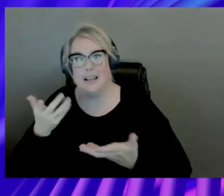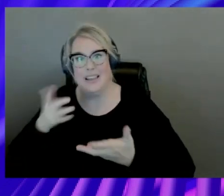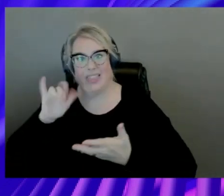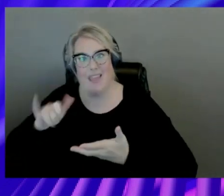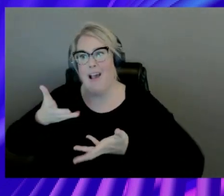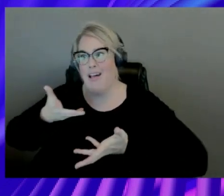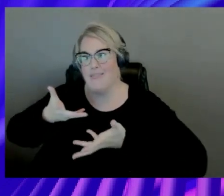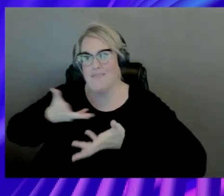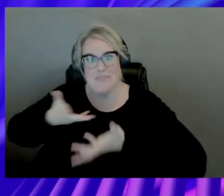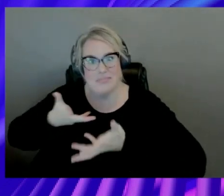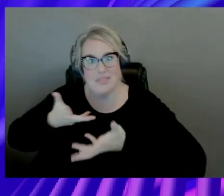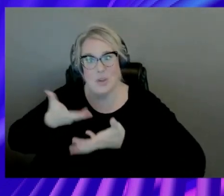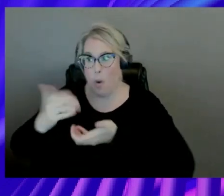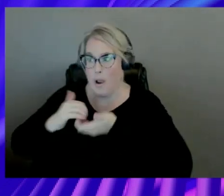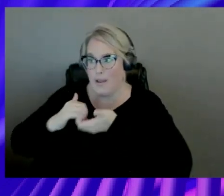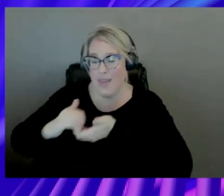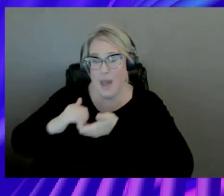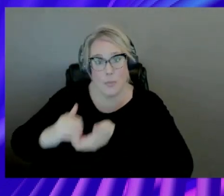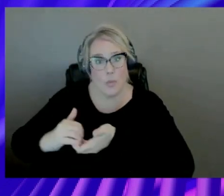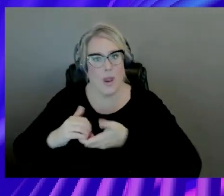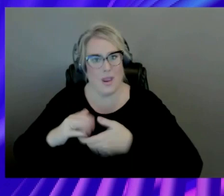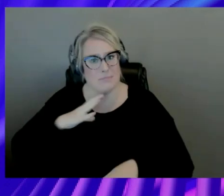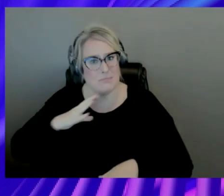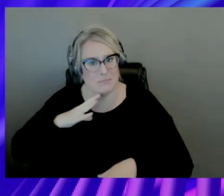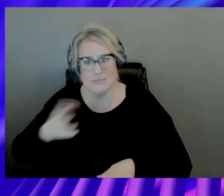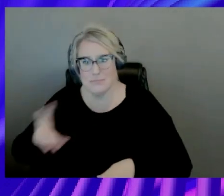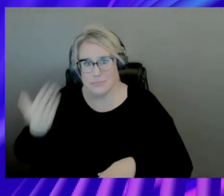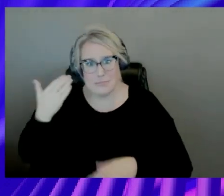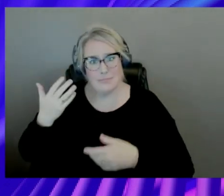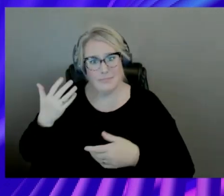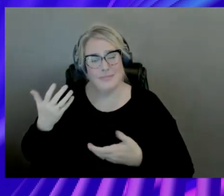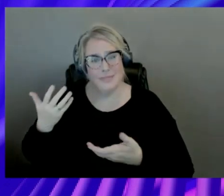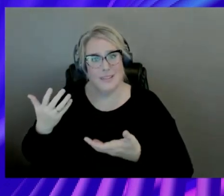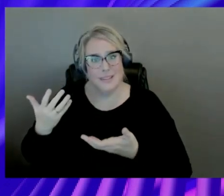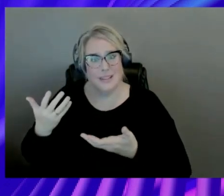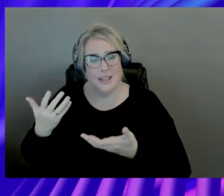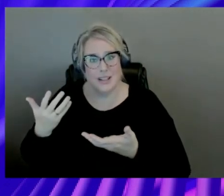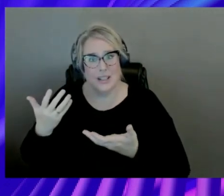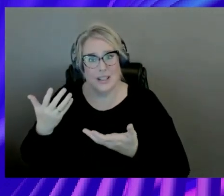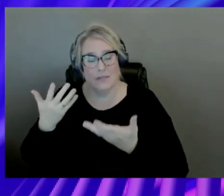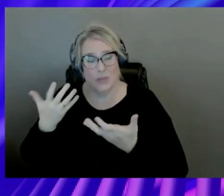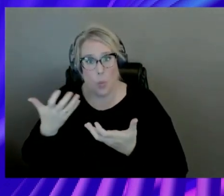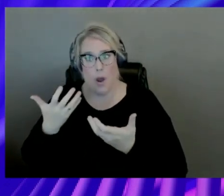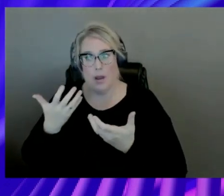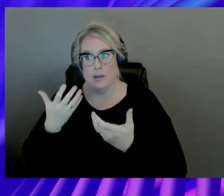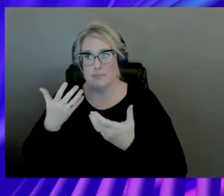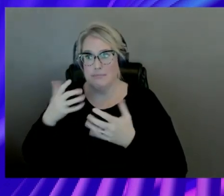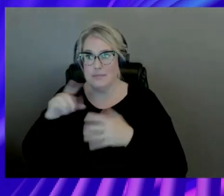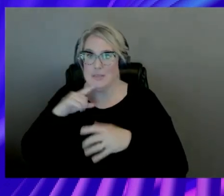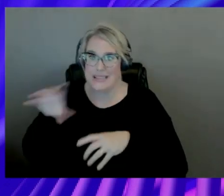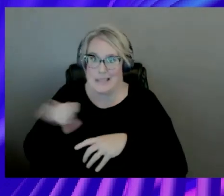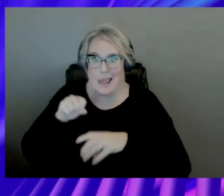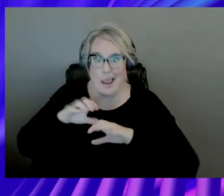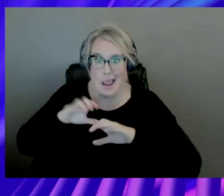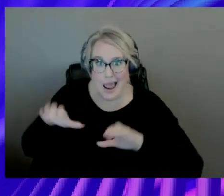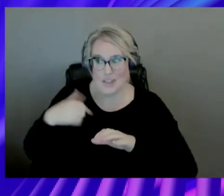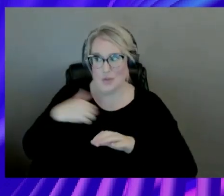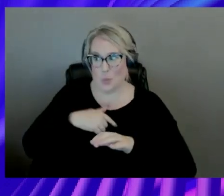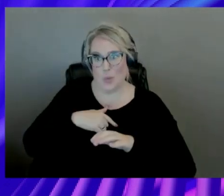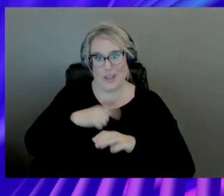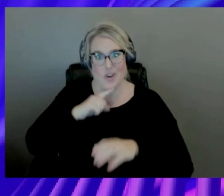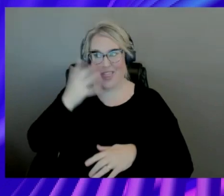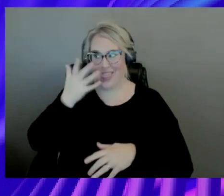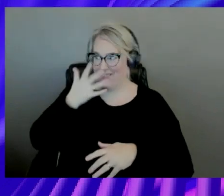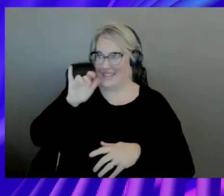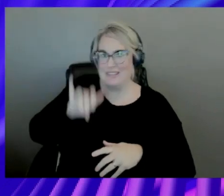about your security research and hopefully piping that into something more actionable, we're the face of it. It's what